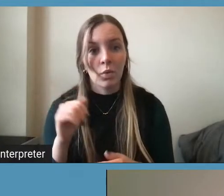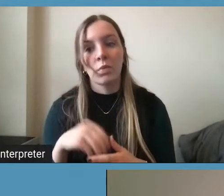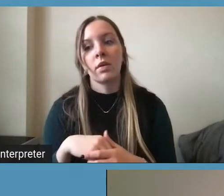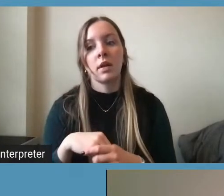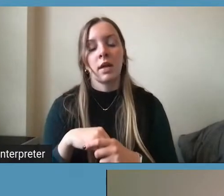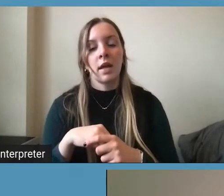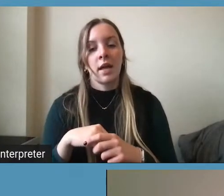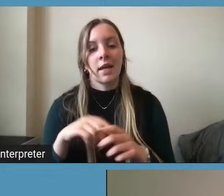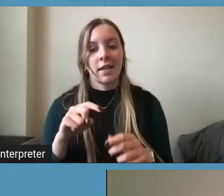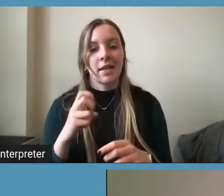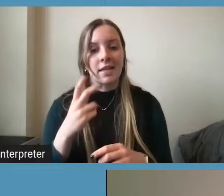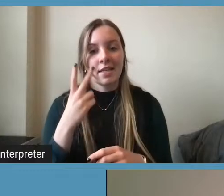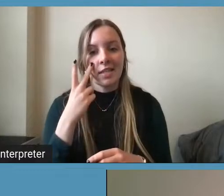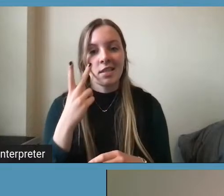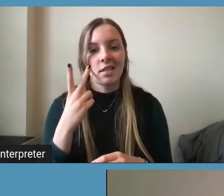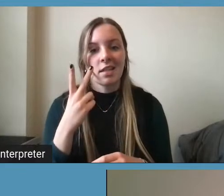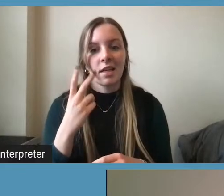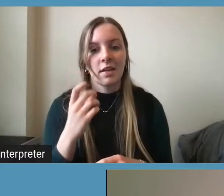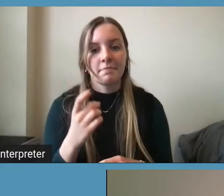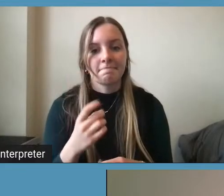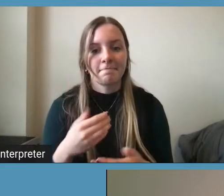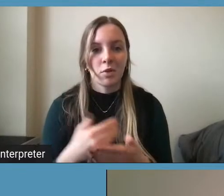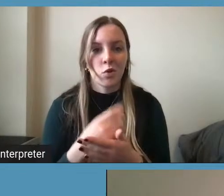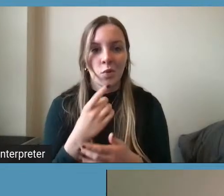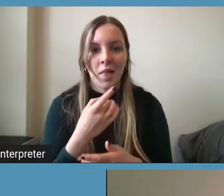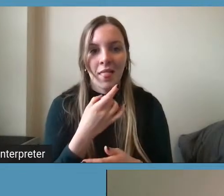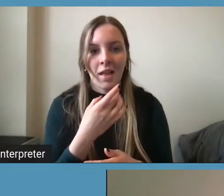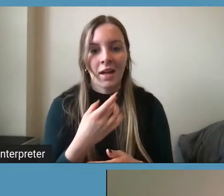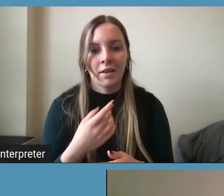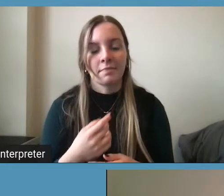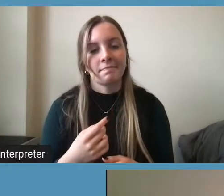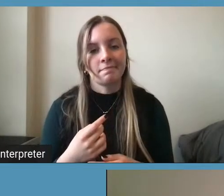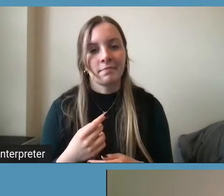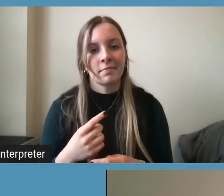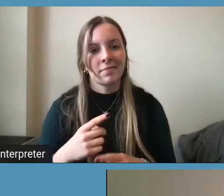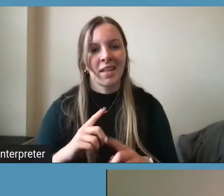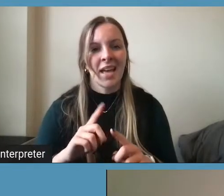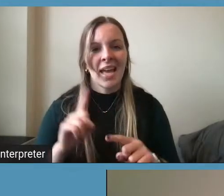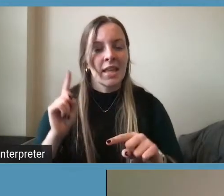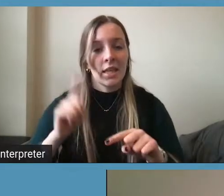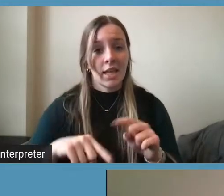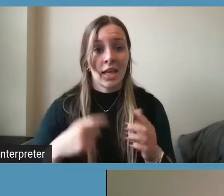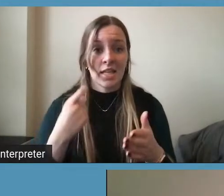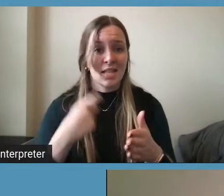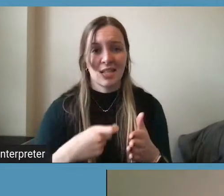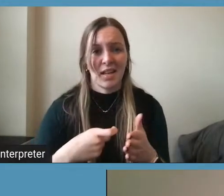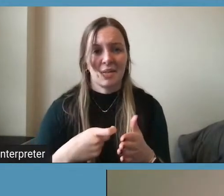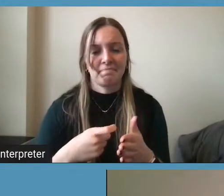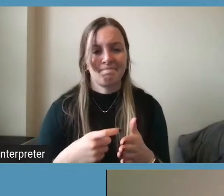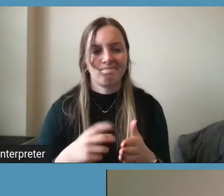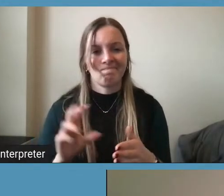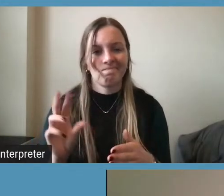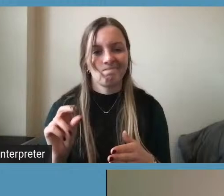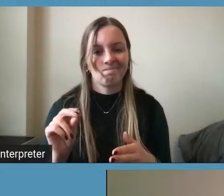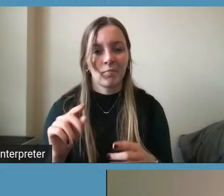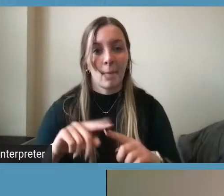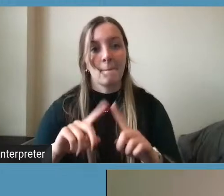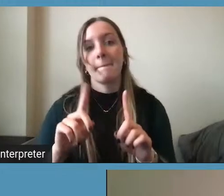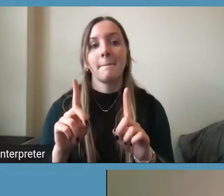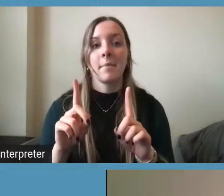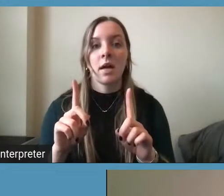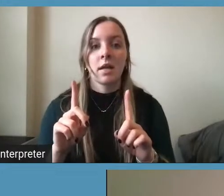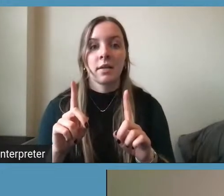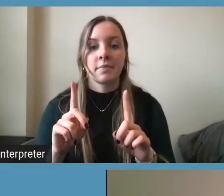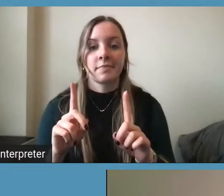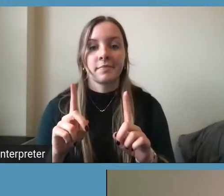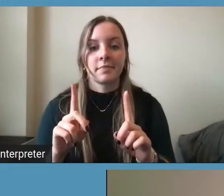them. You can't really scan directly with that. It's low resolution. What its primary purpose for